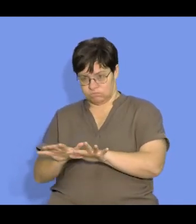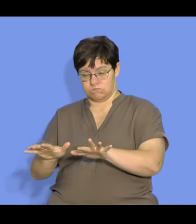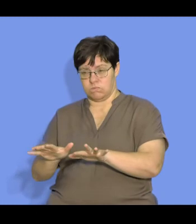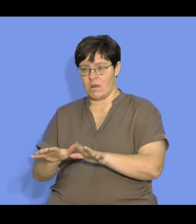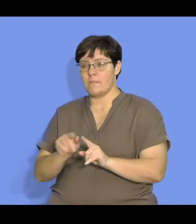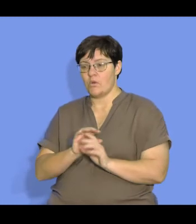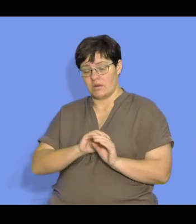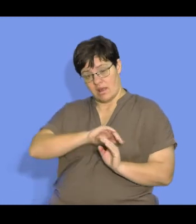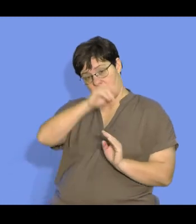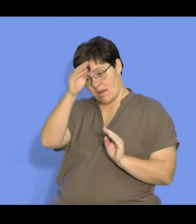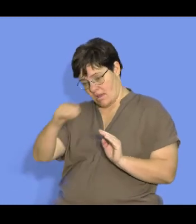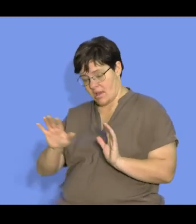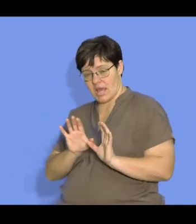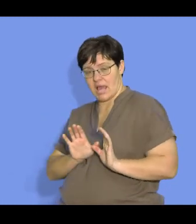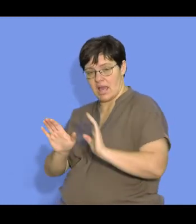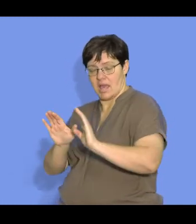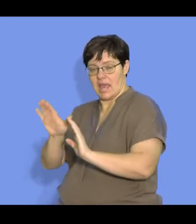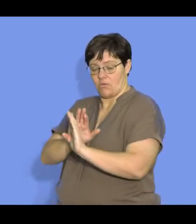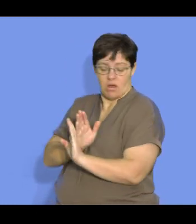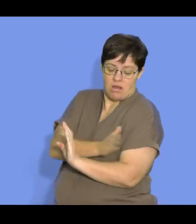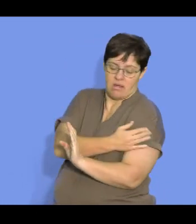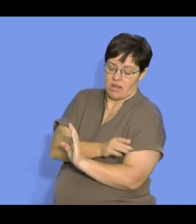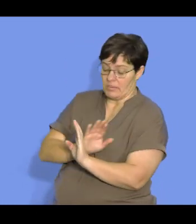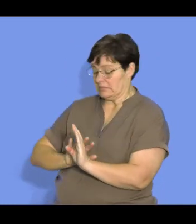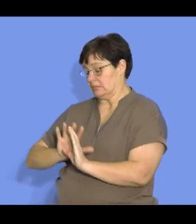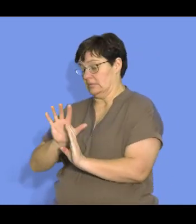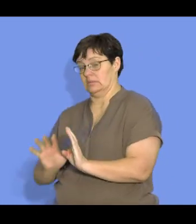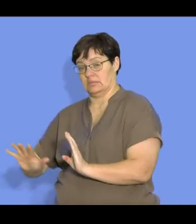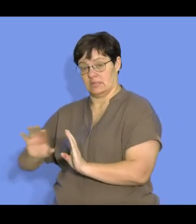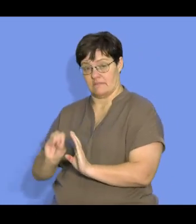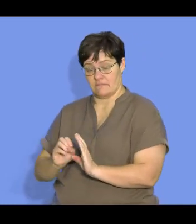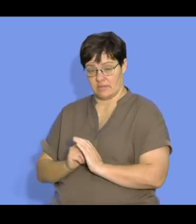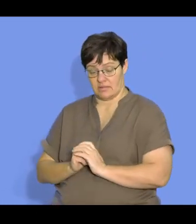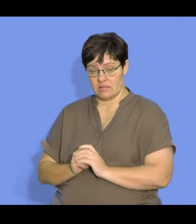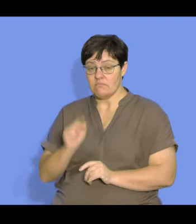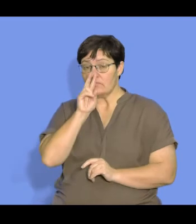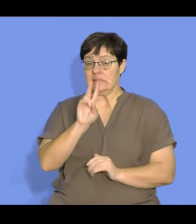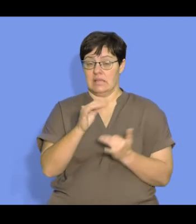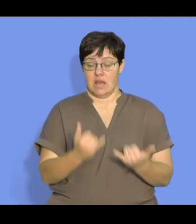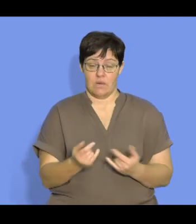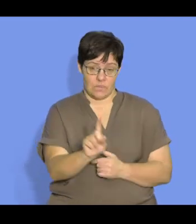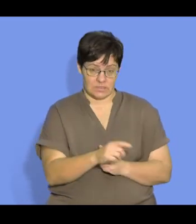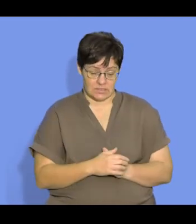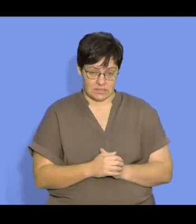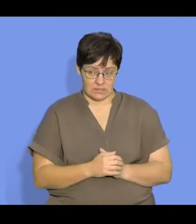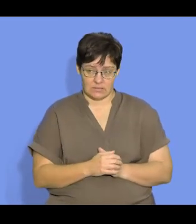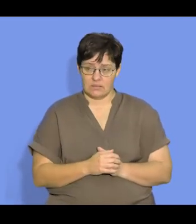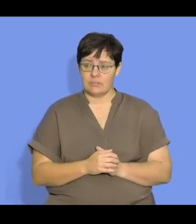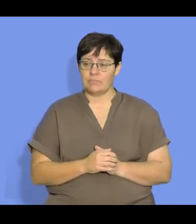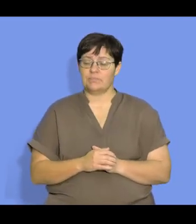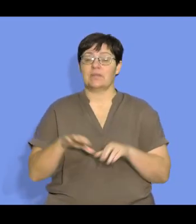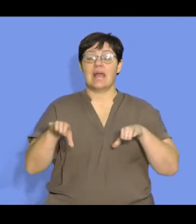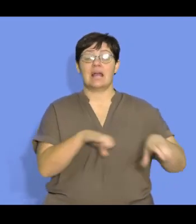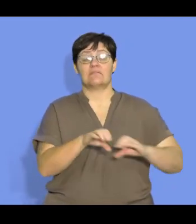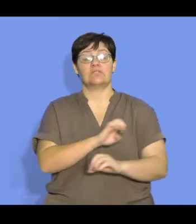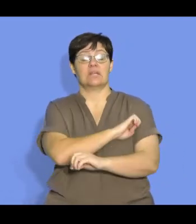spread in this red curve that we see here. So what we can see now is our